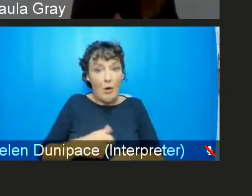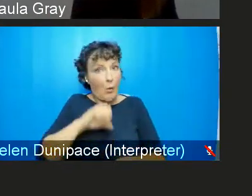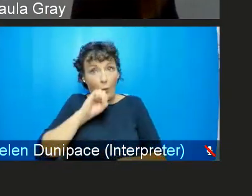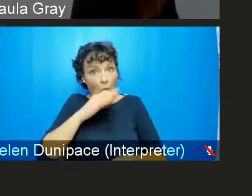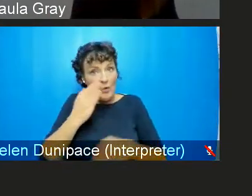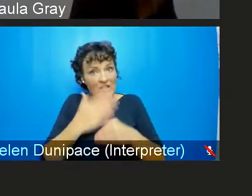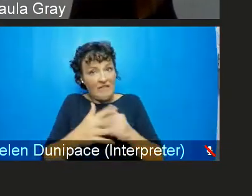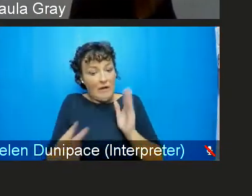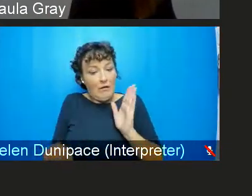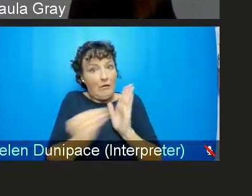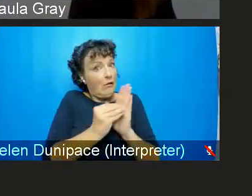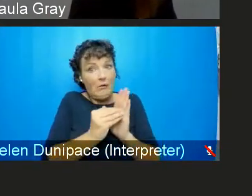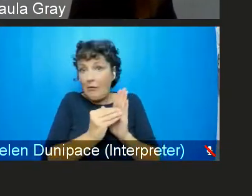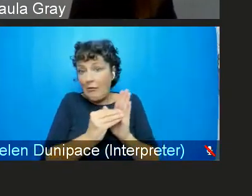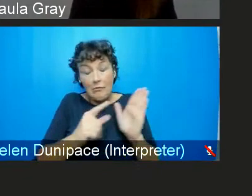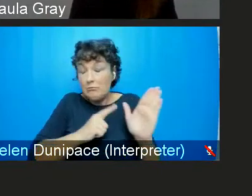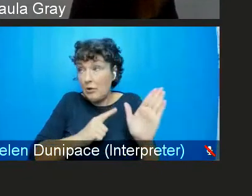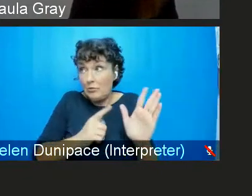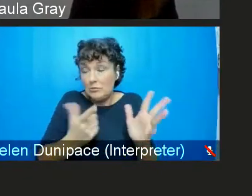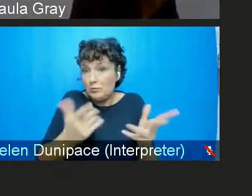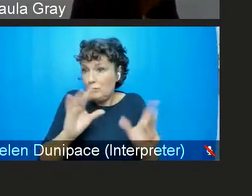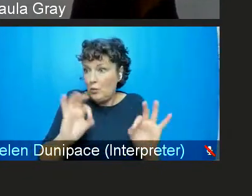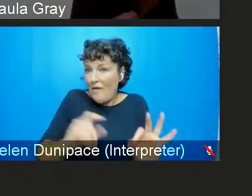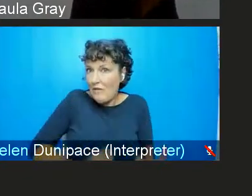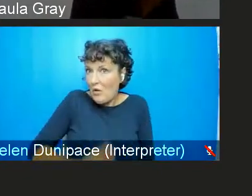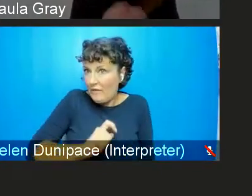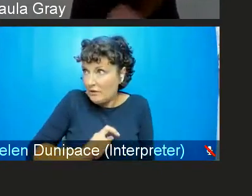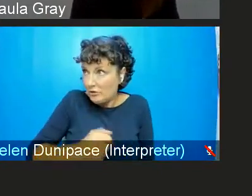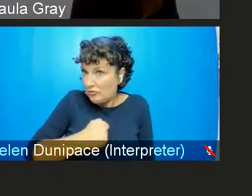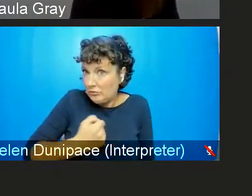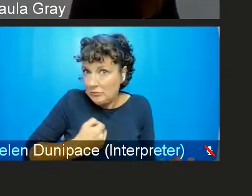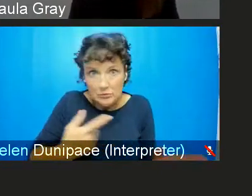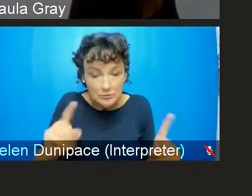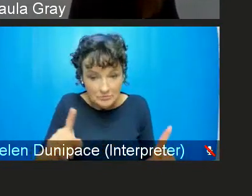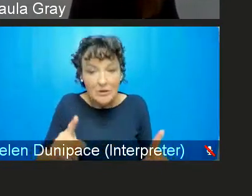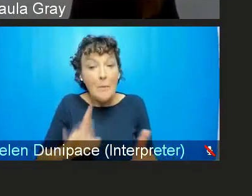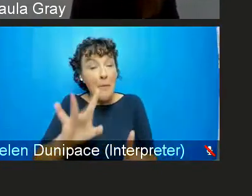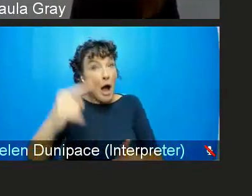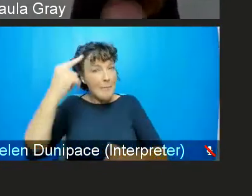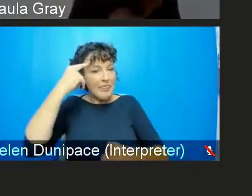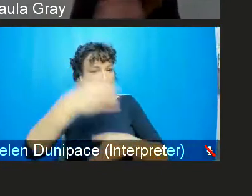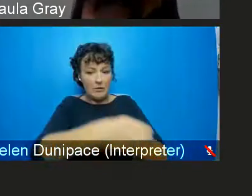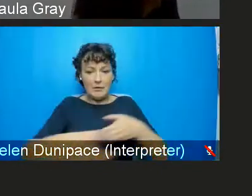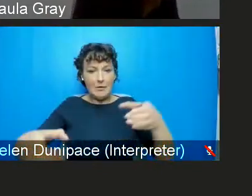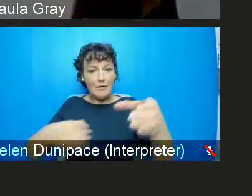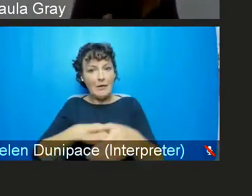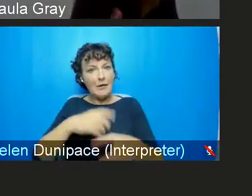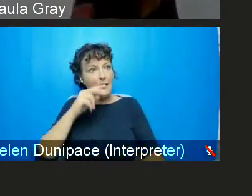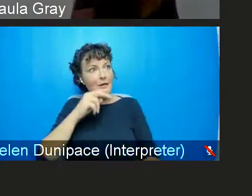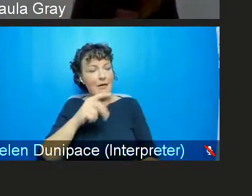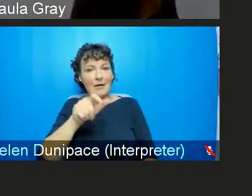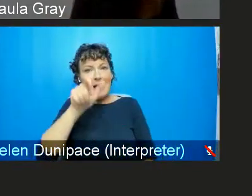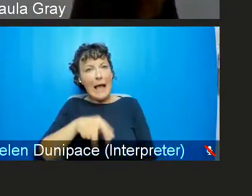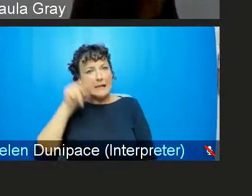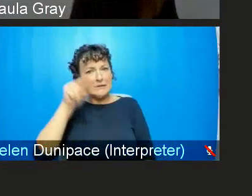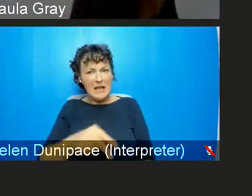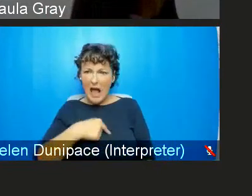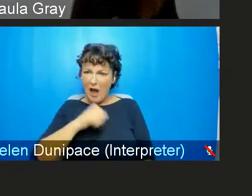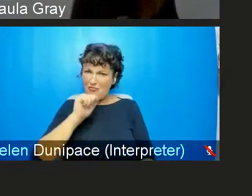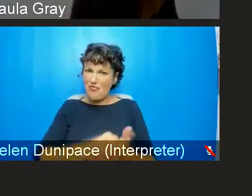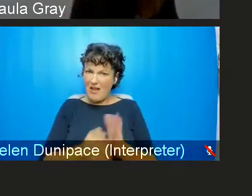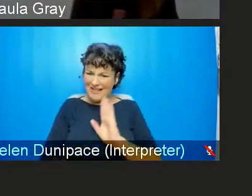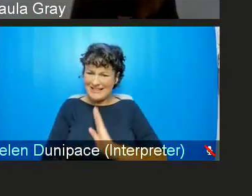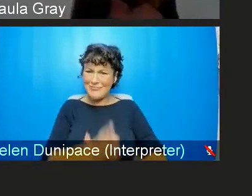programme with the support of Inclusion Scotland. But I can very much imagine from a candidate's point of view, you would rather have that directness and that